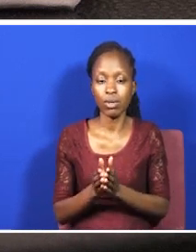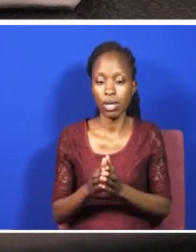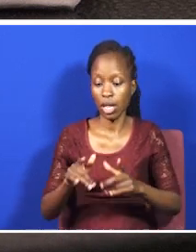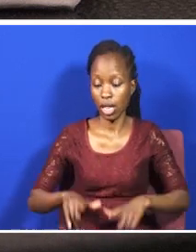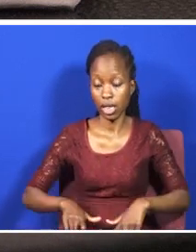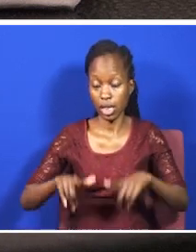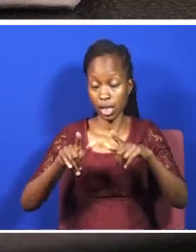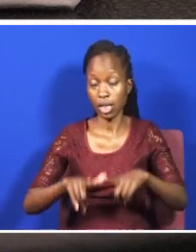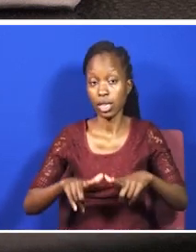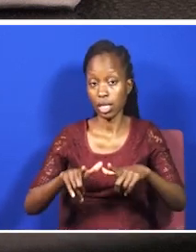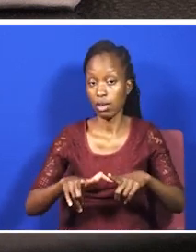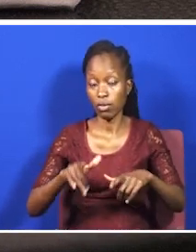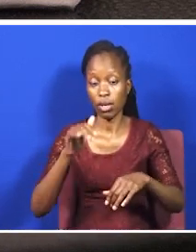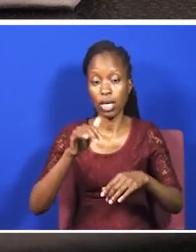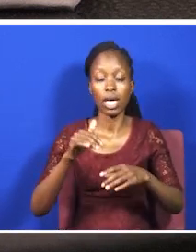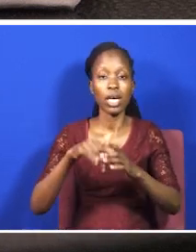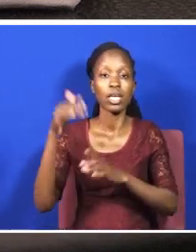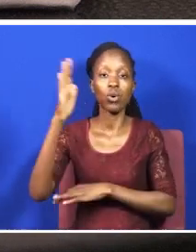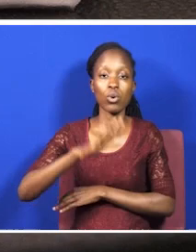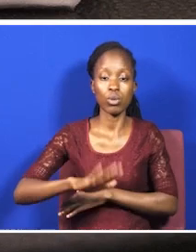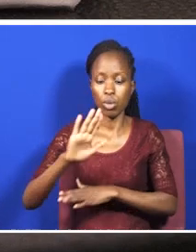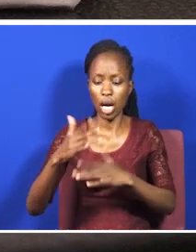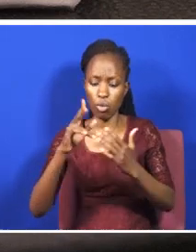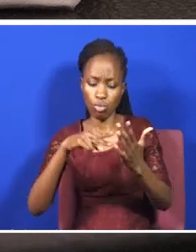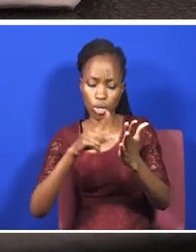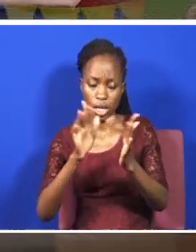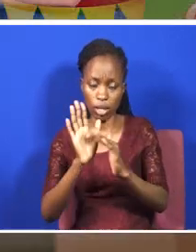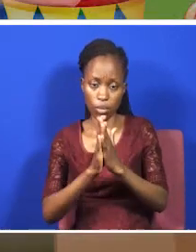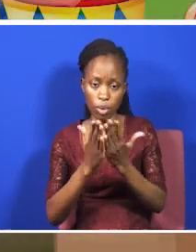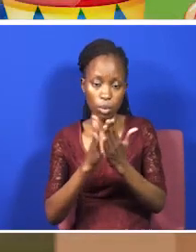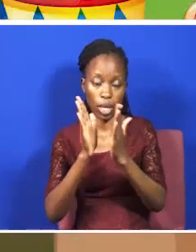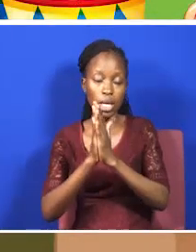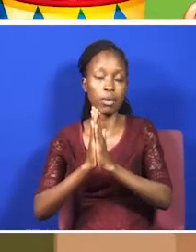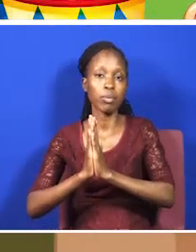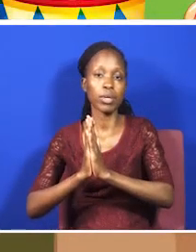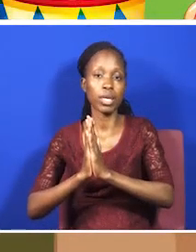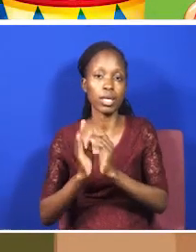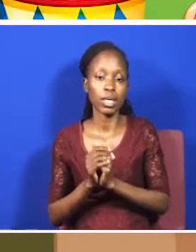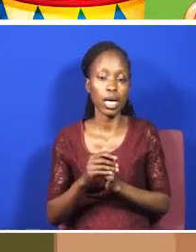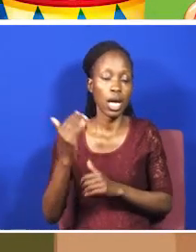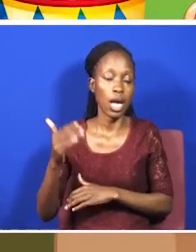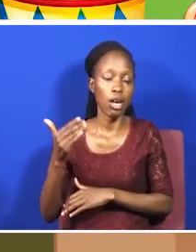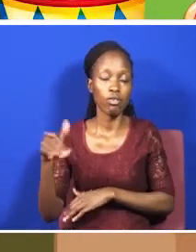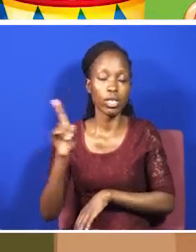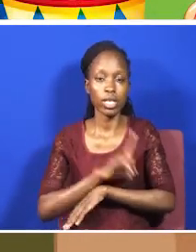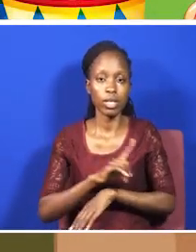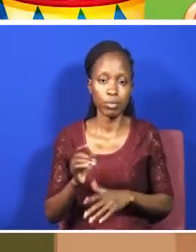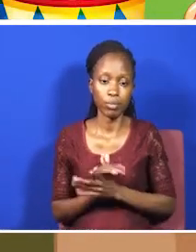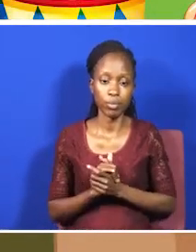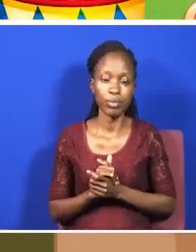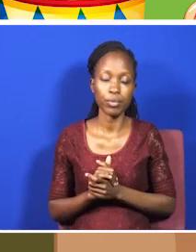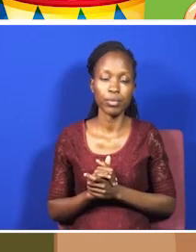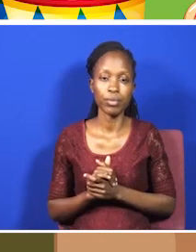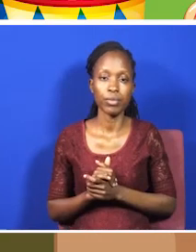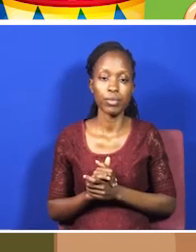God's presence. Keep on living your life in God's presence by reading His Word